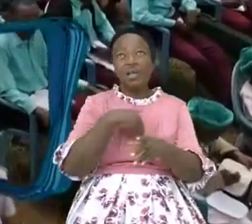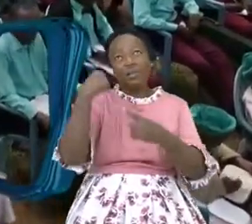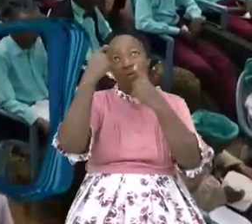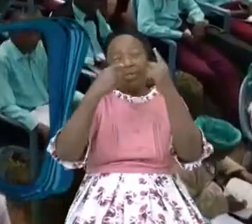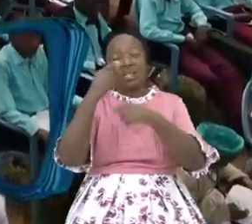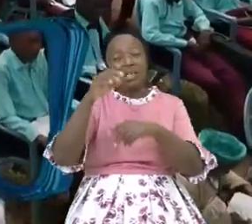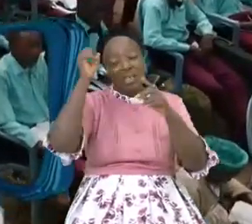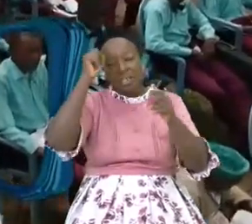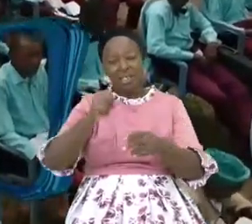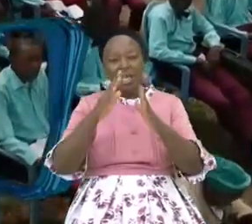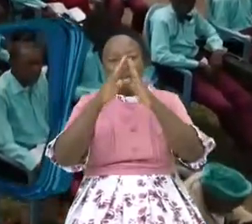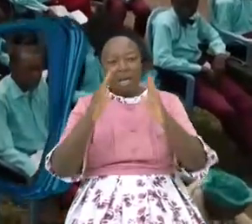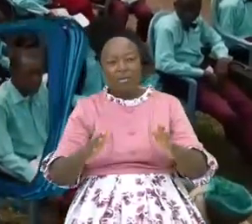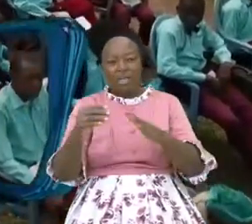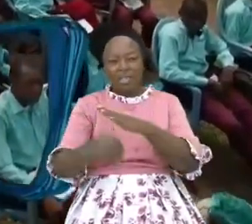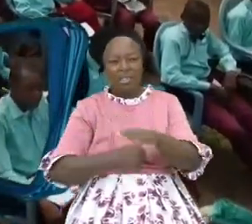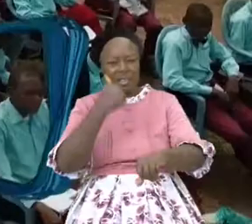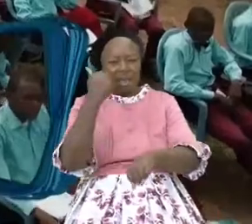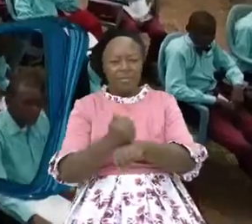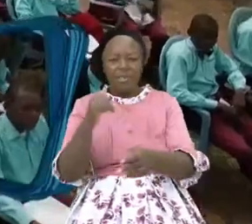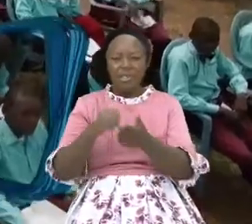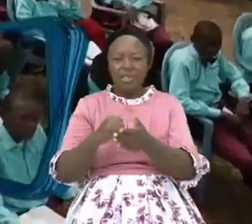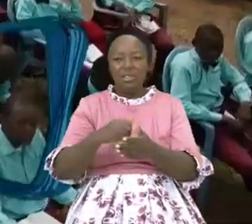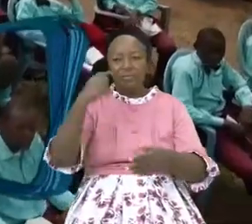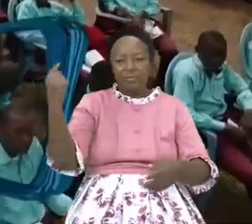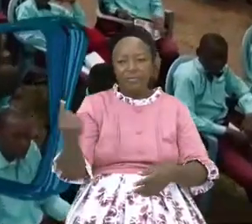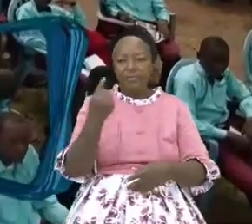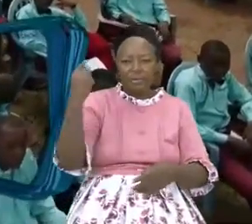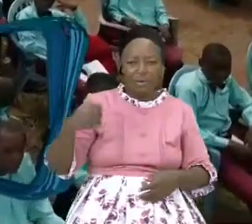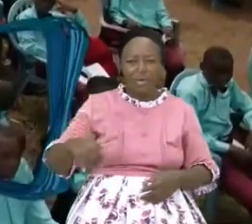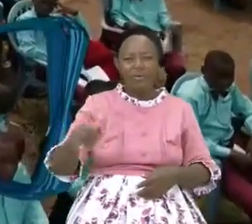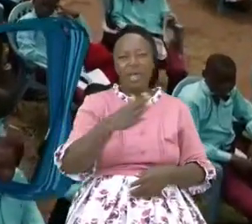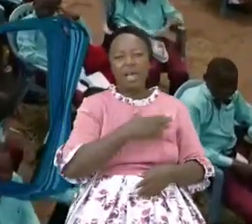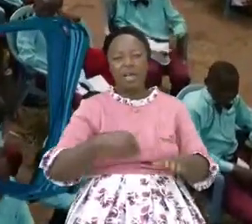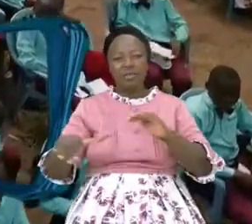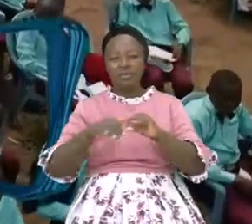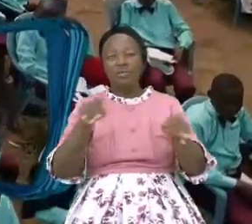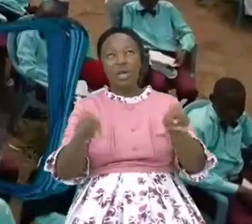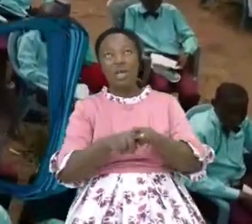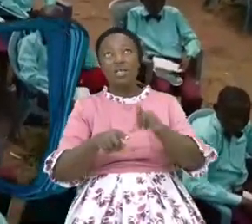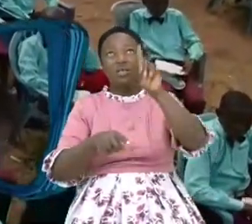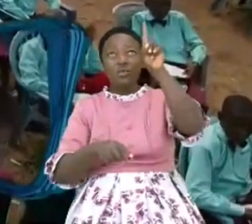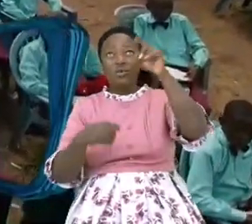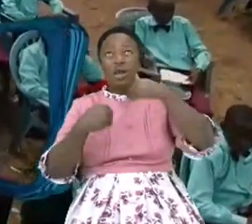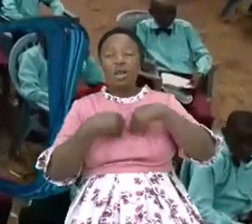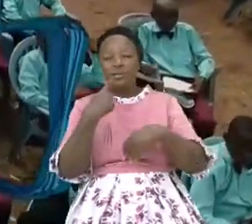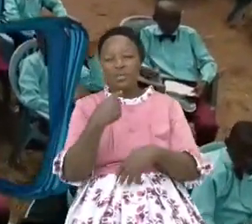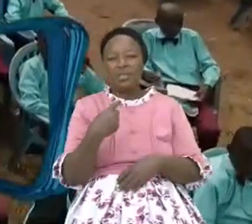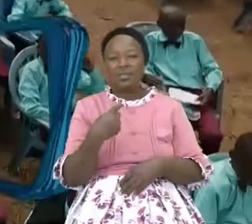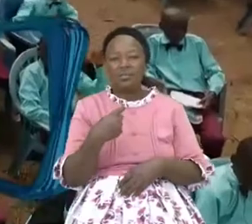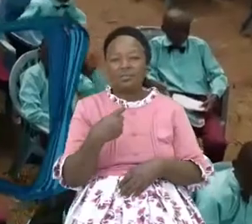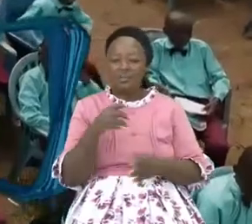house, establish it forever and do as thou hast said. That's